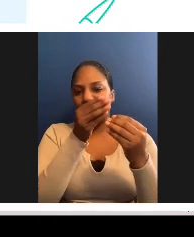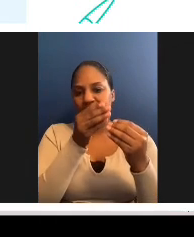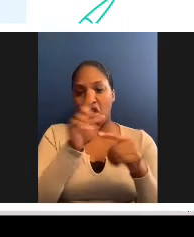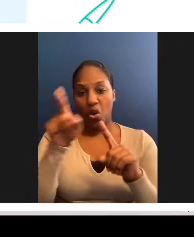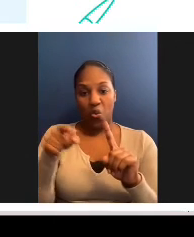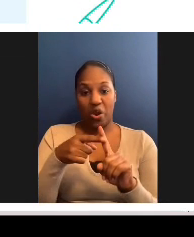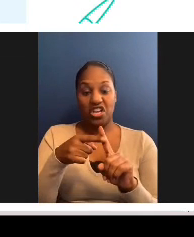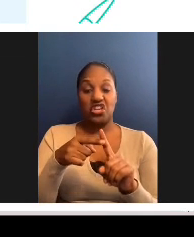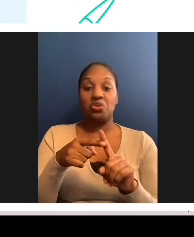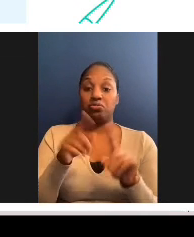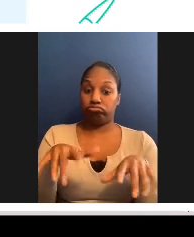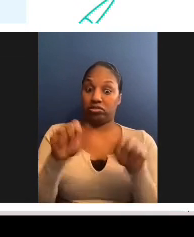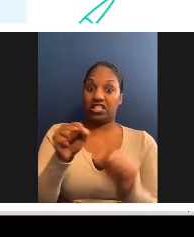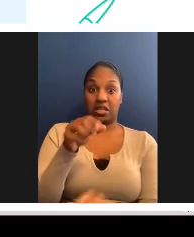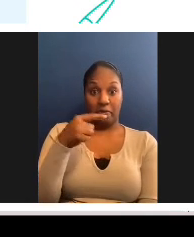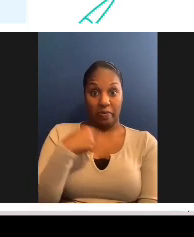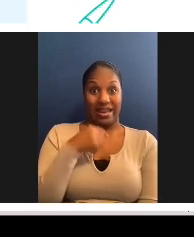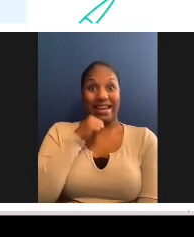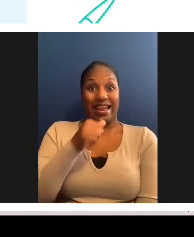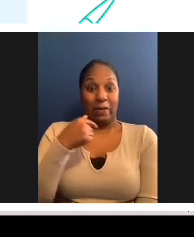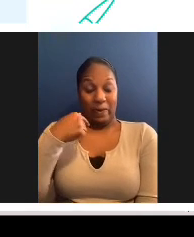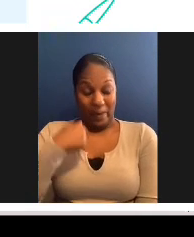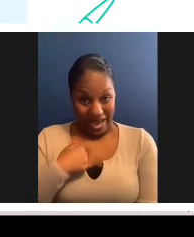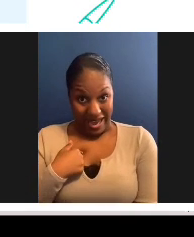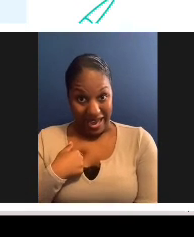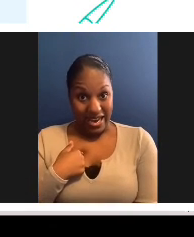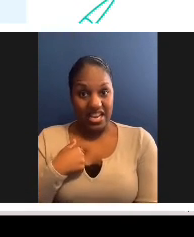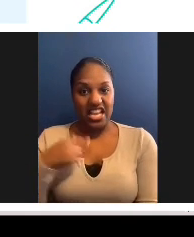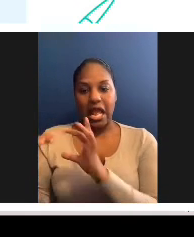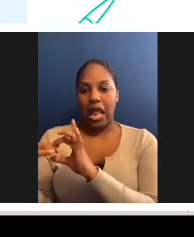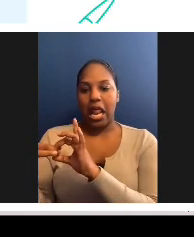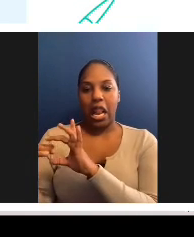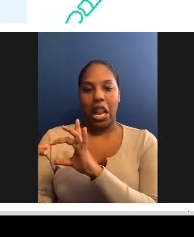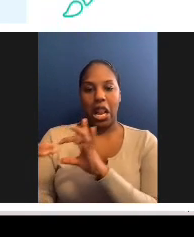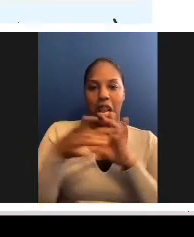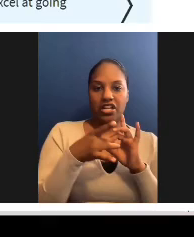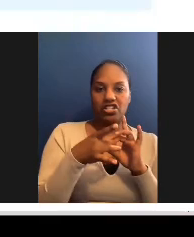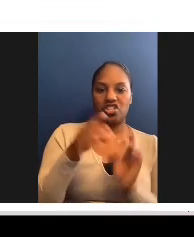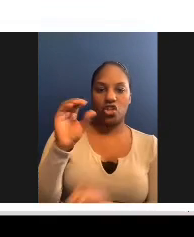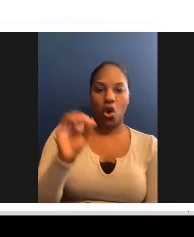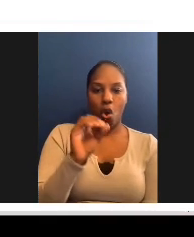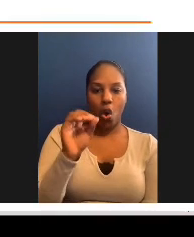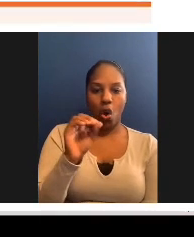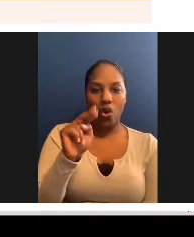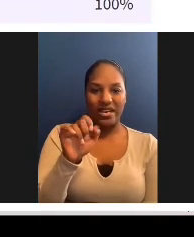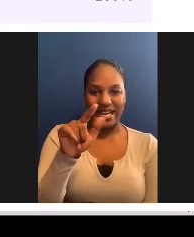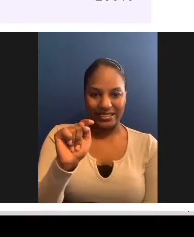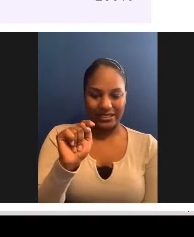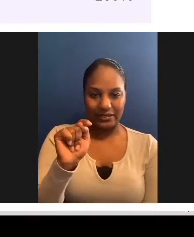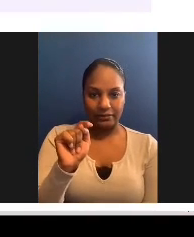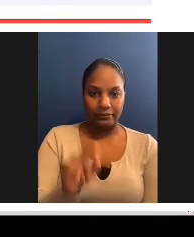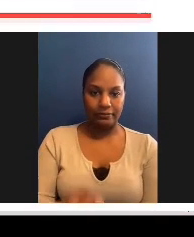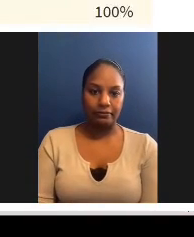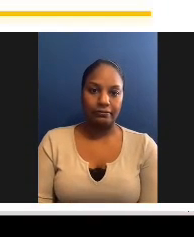not me, it links you straight to the ONET.